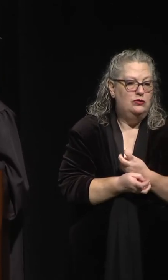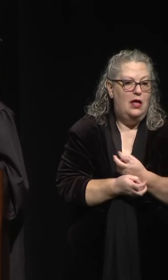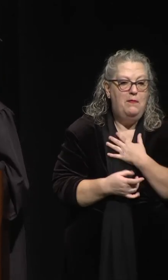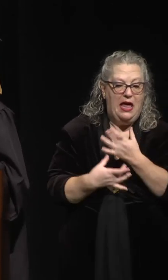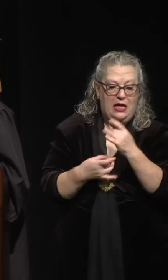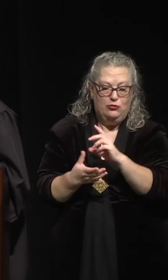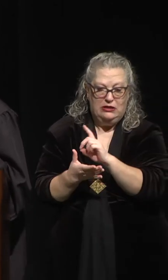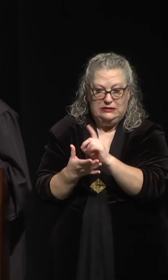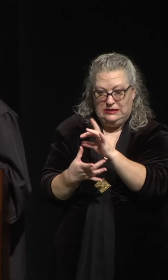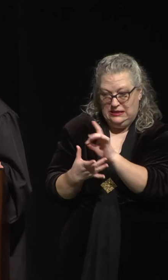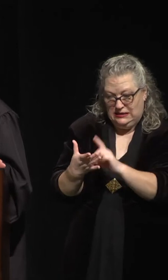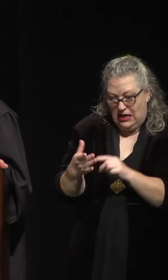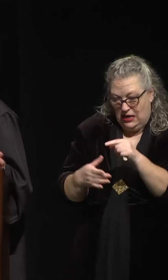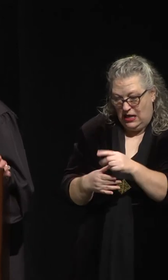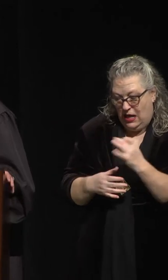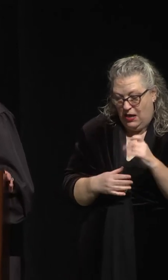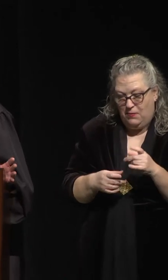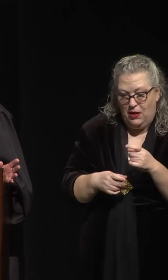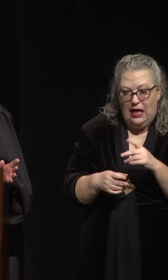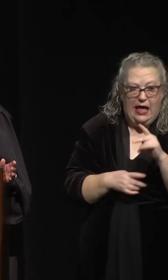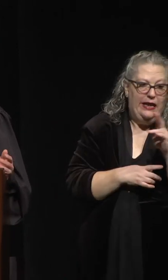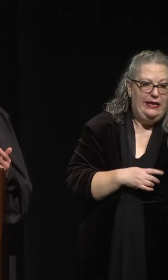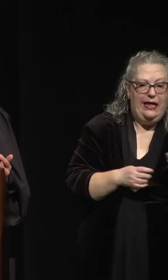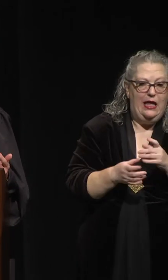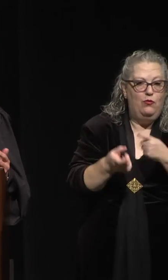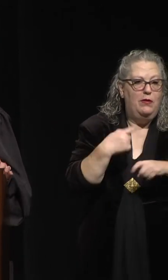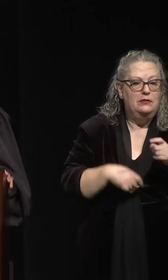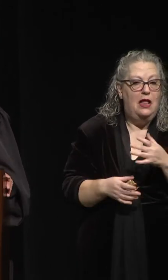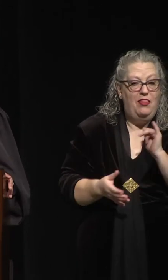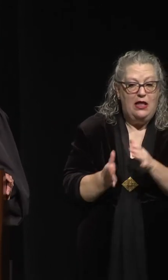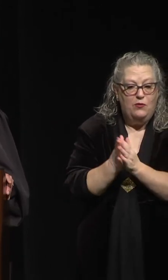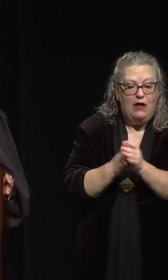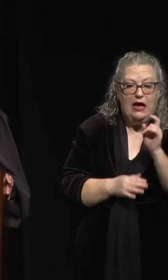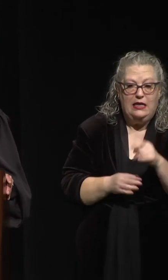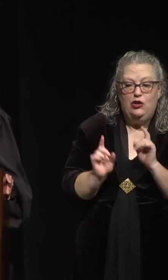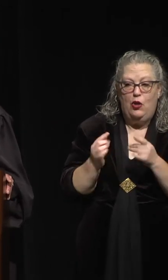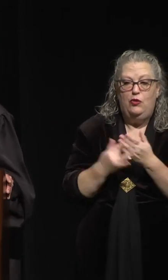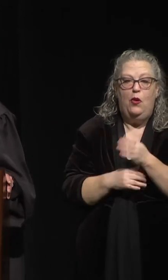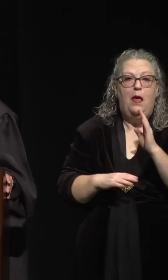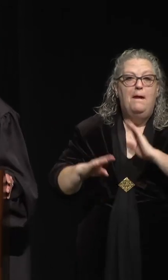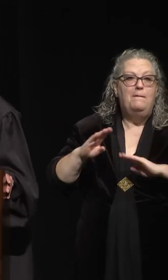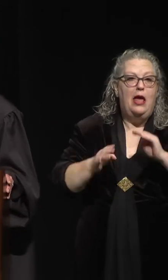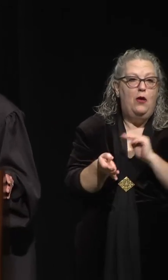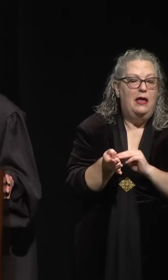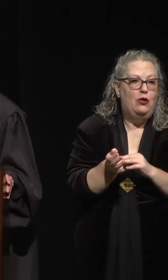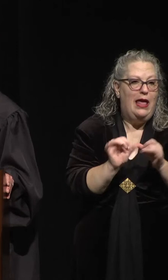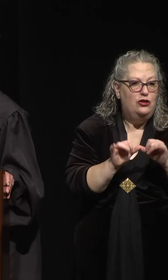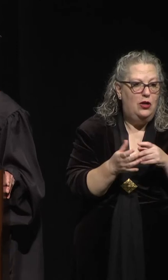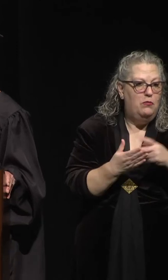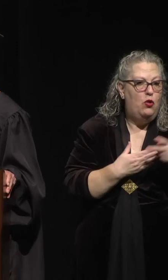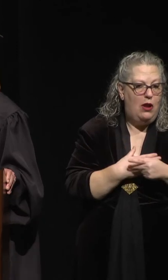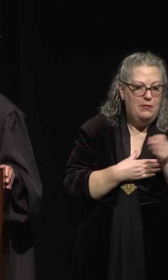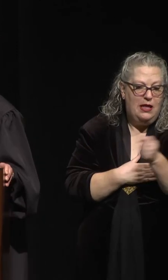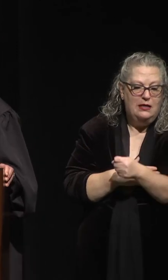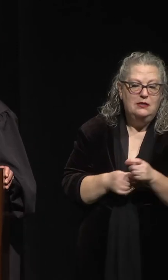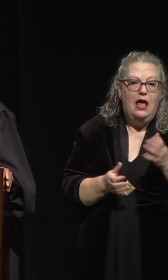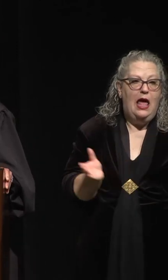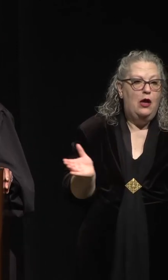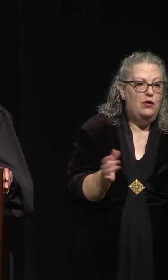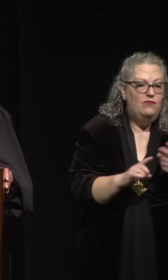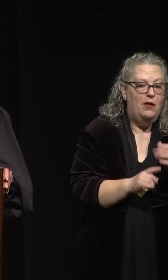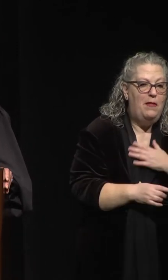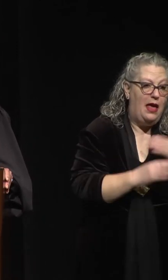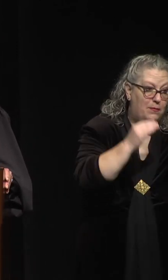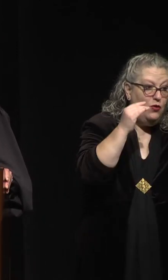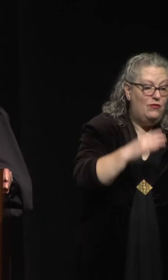in designing hip implants and knee replacements was the motivation I needed to get through the biomedical engineering program. And with encouragement from